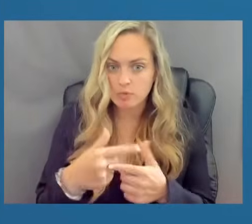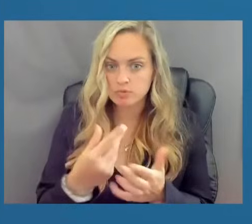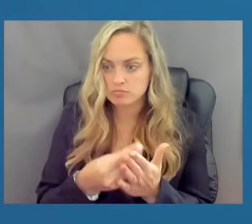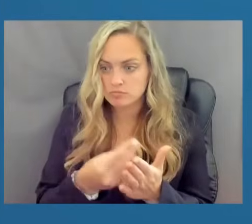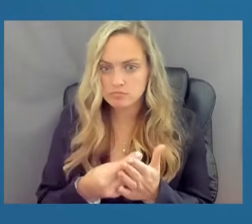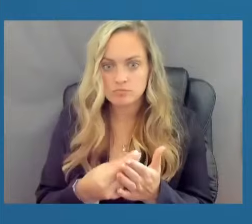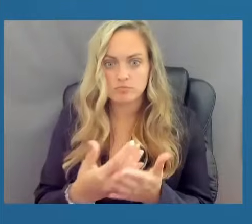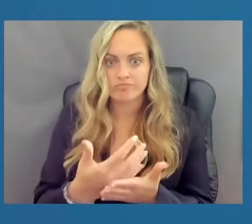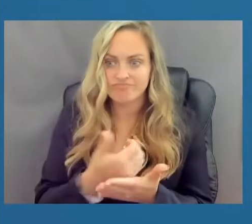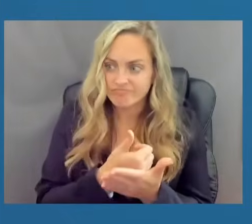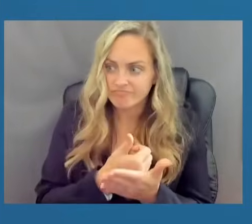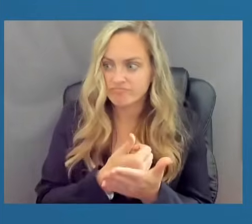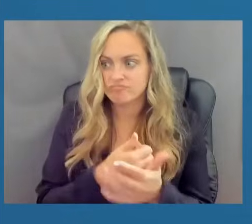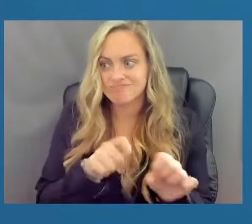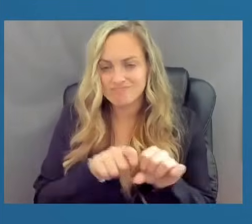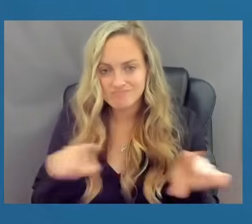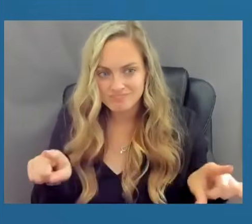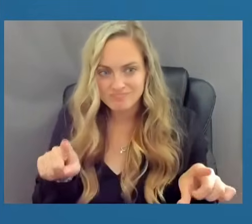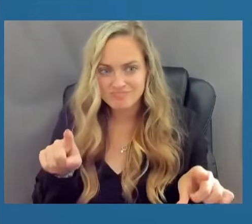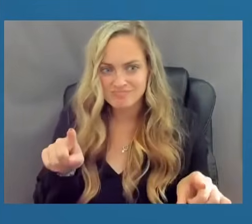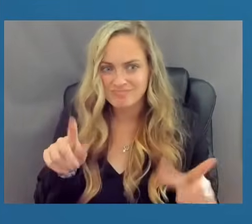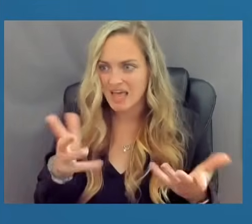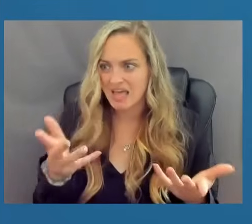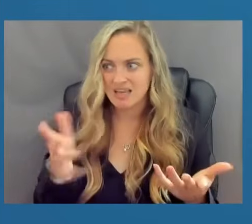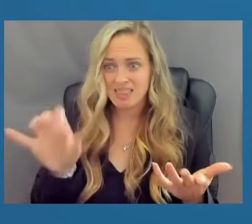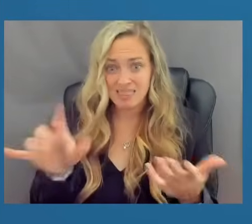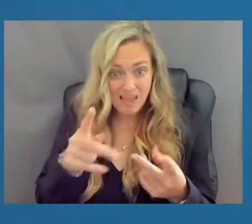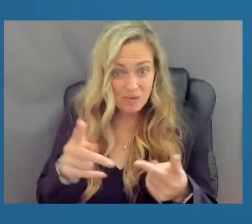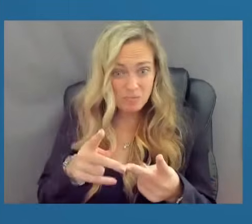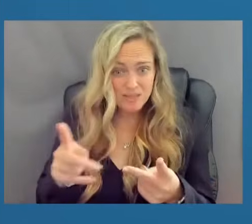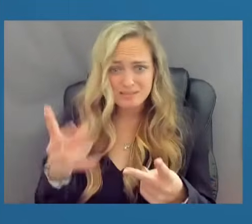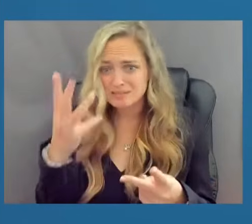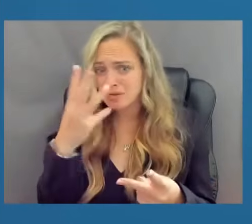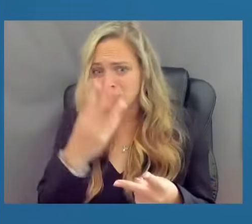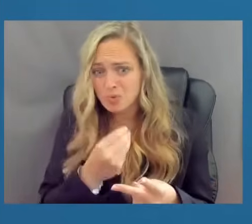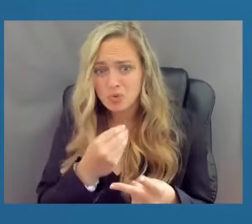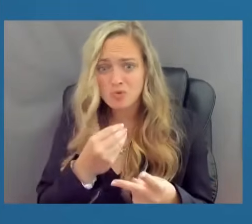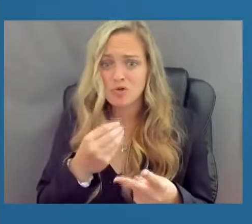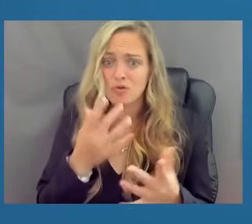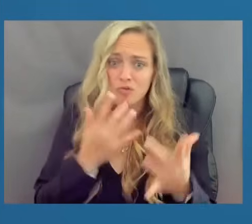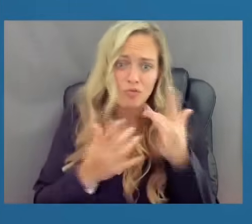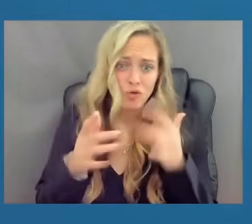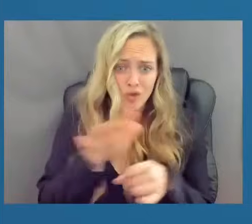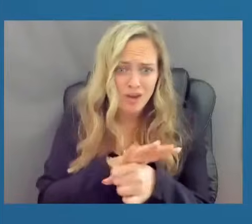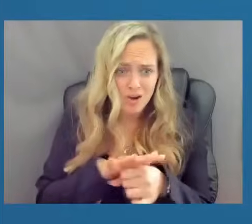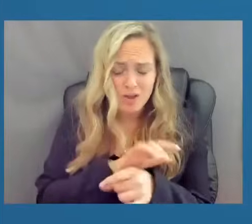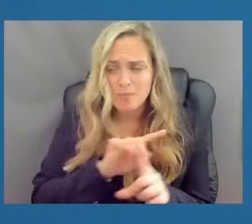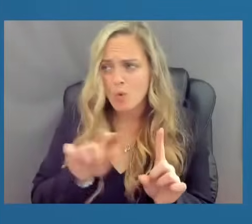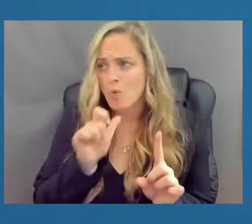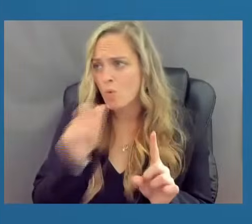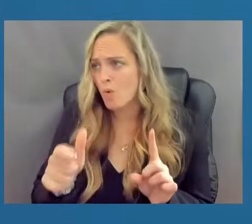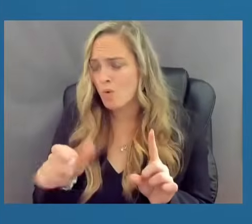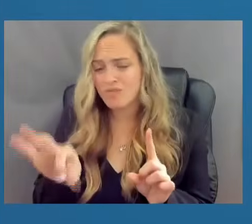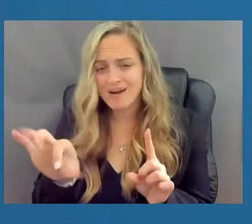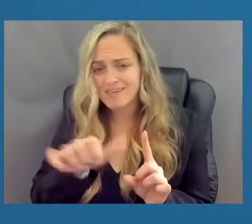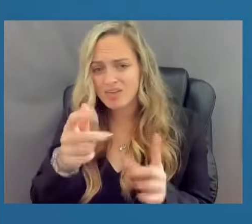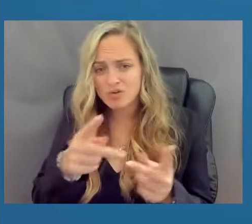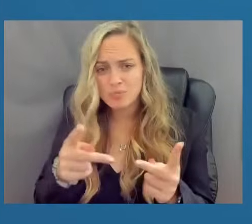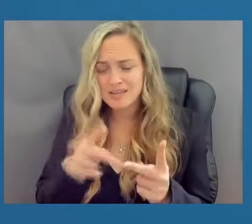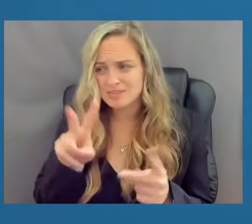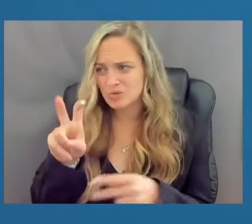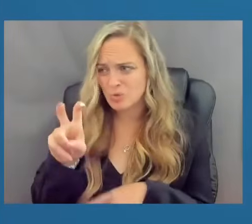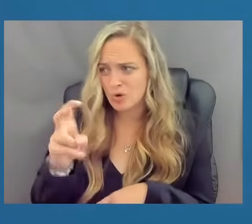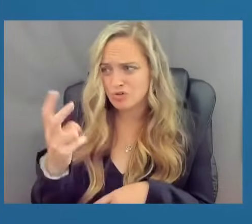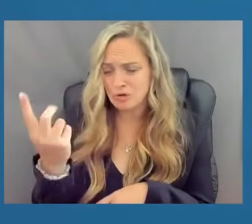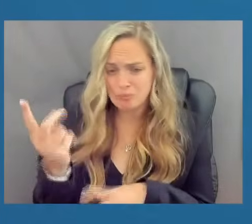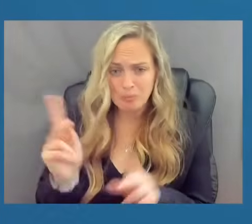output. And a place like Cato, it's a very beautiful rural area, but you're not going to find another place to hire upwards of 200 some people,